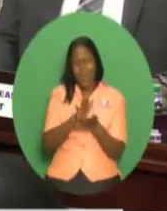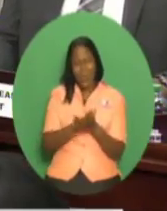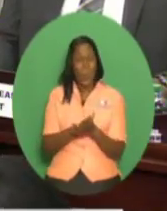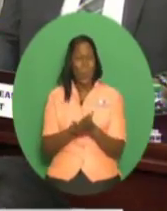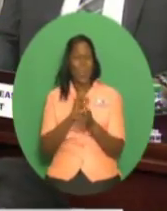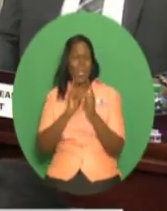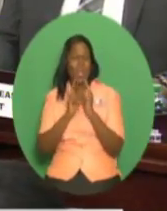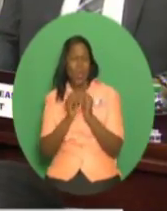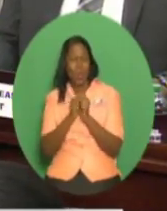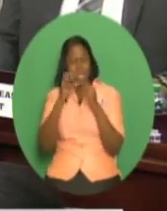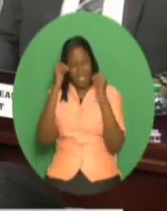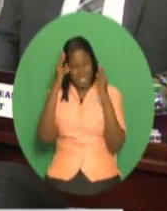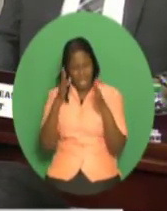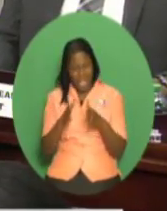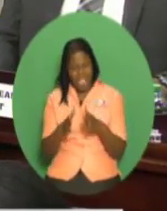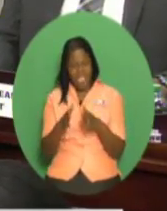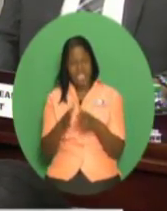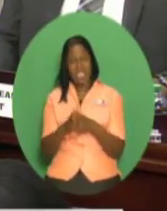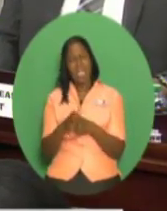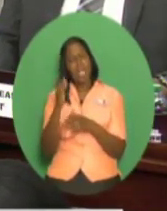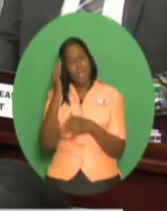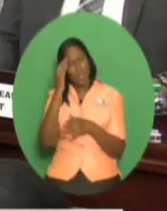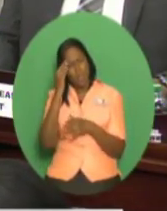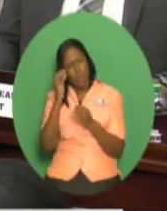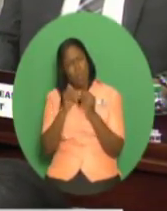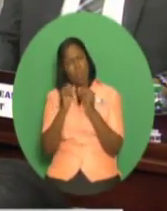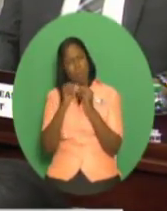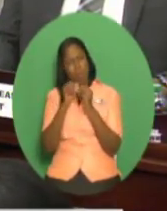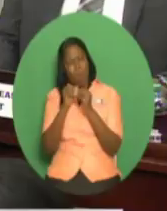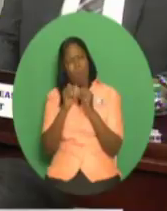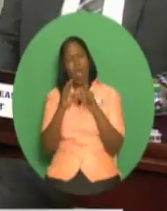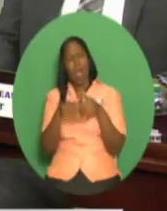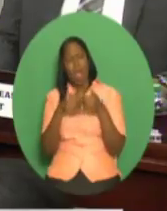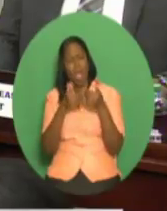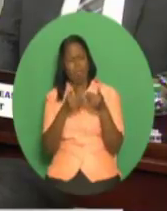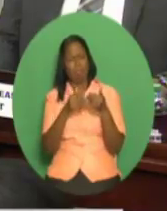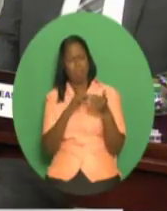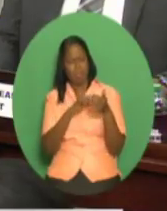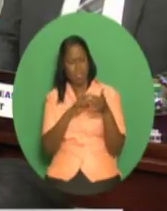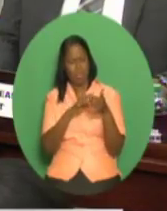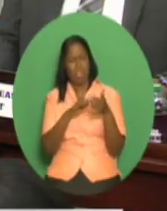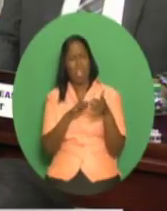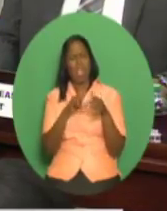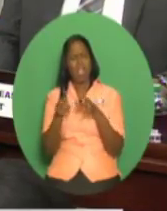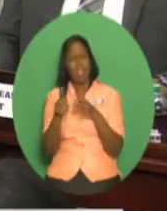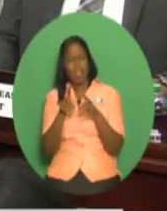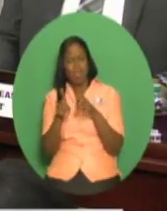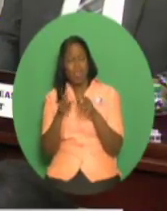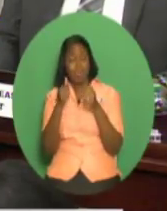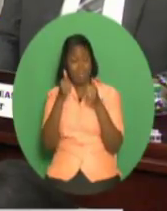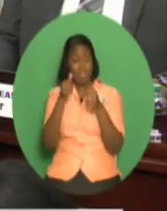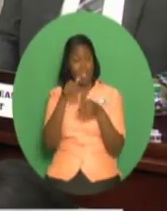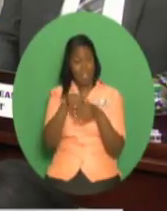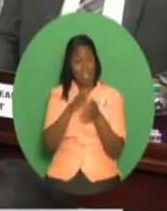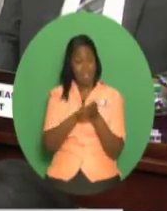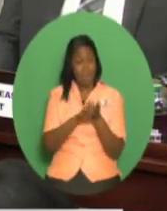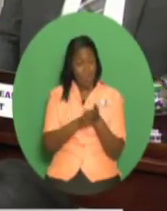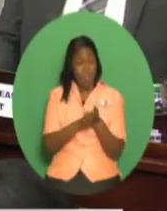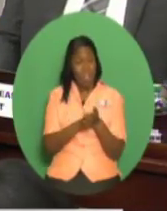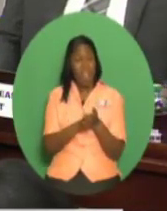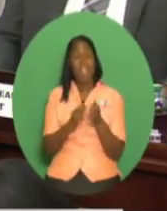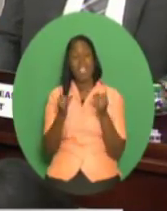to the teachers, to find out more about the students. We find our